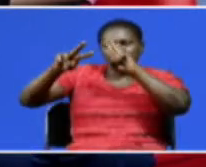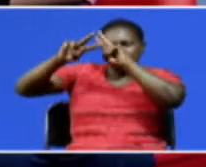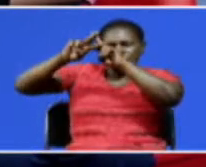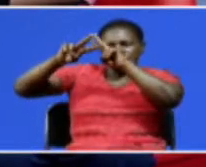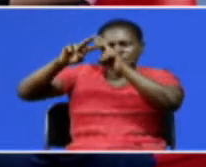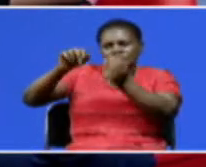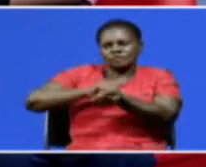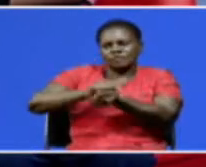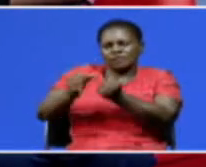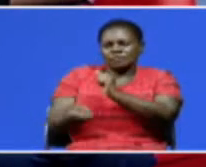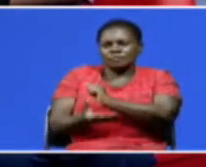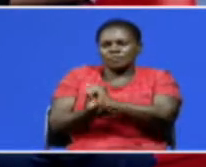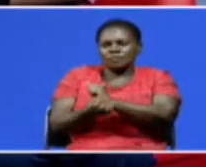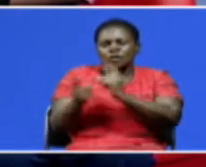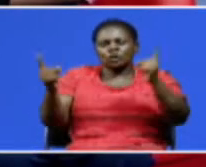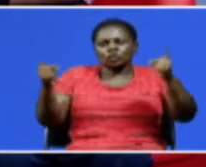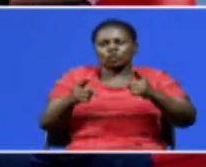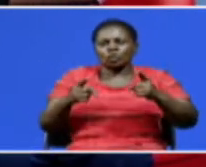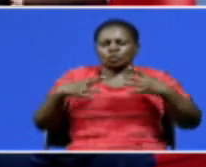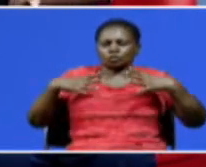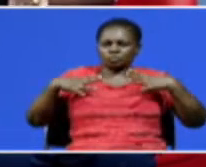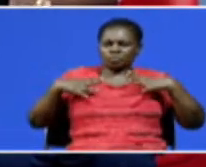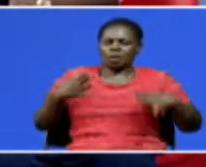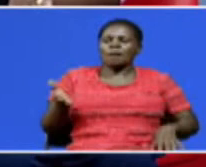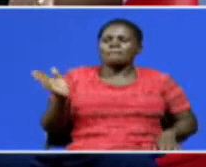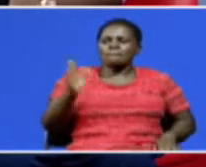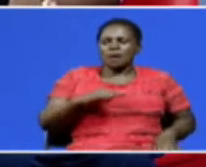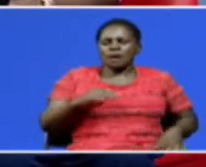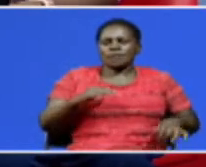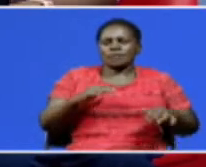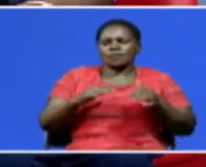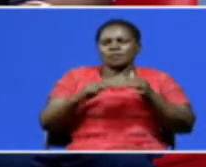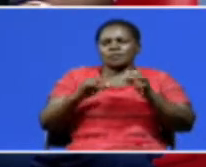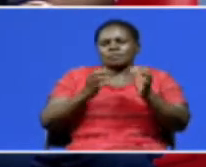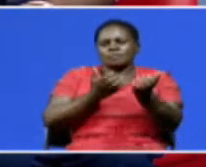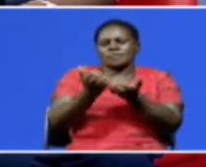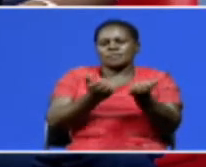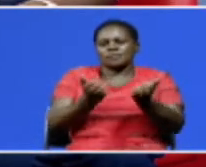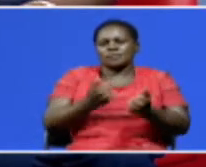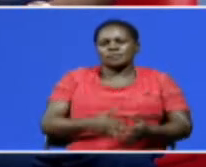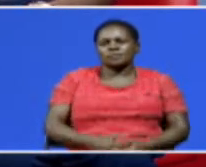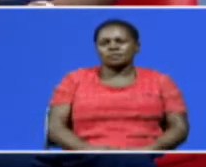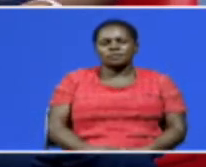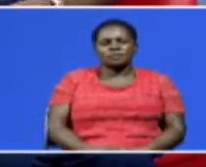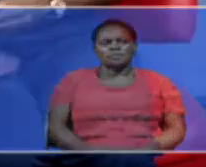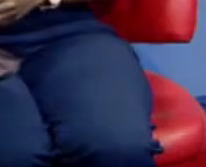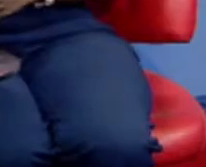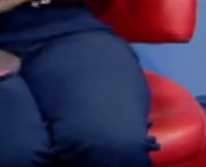use is the Friday Briefing. Let's take that short break. We'll be back with the latest in the world of business.